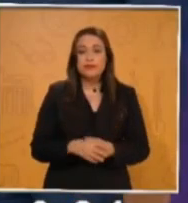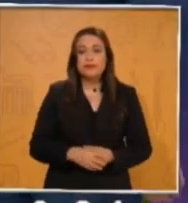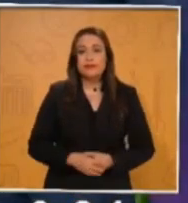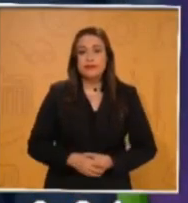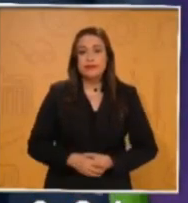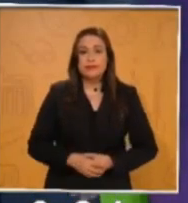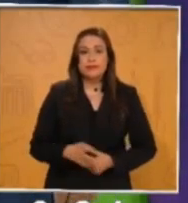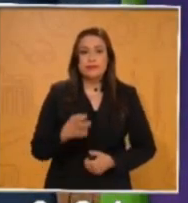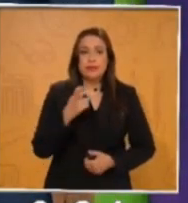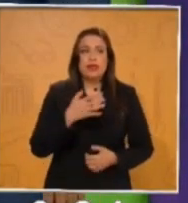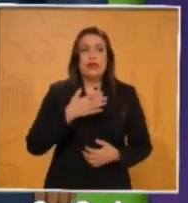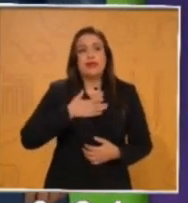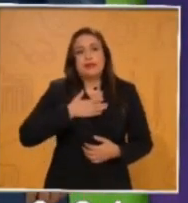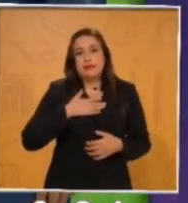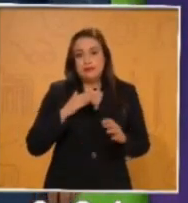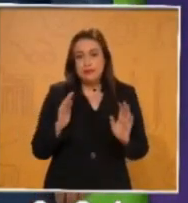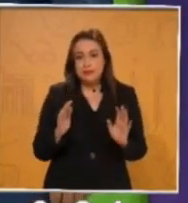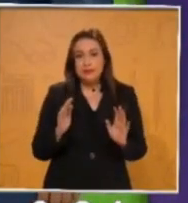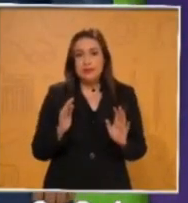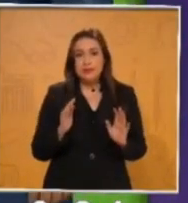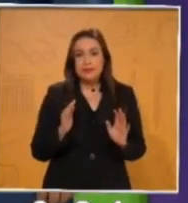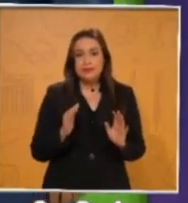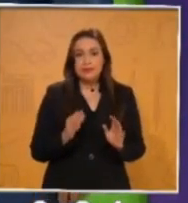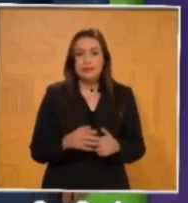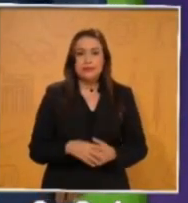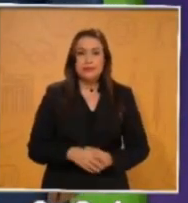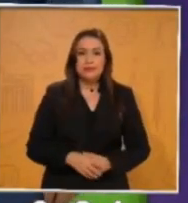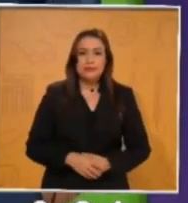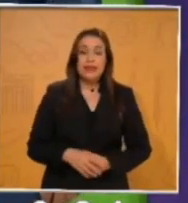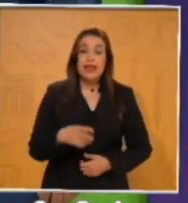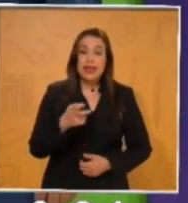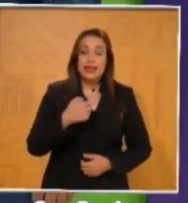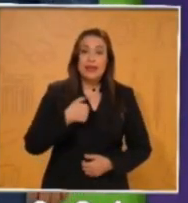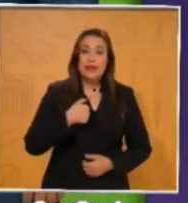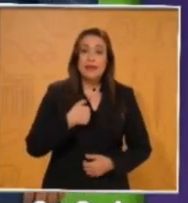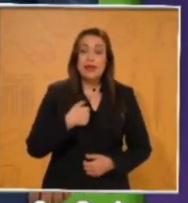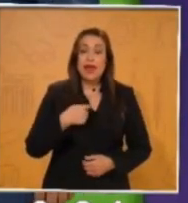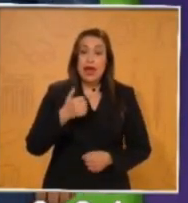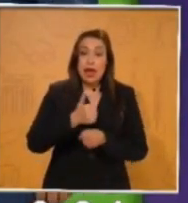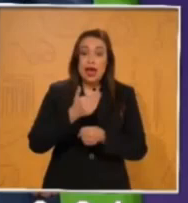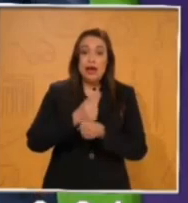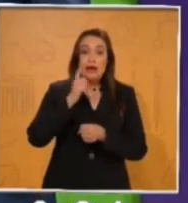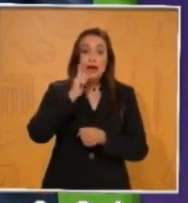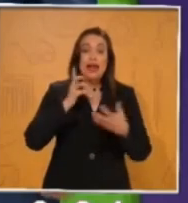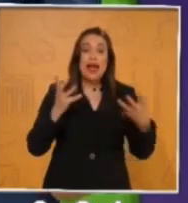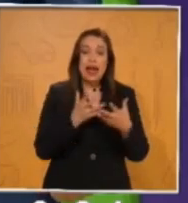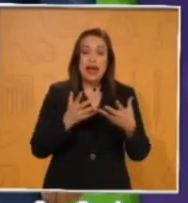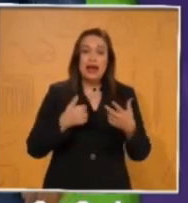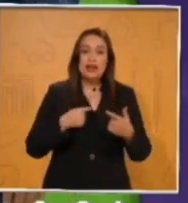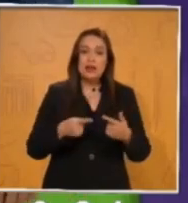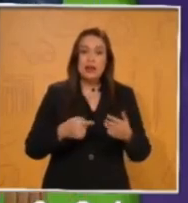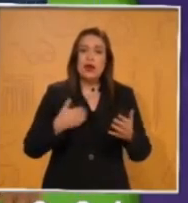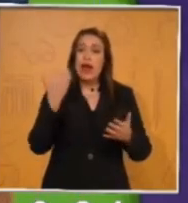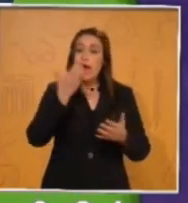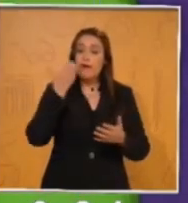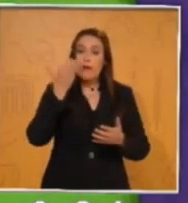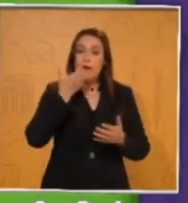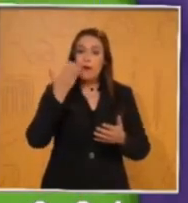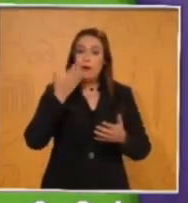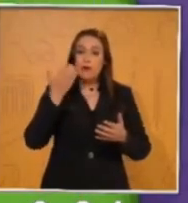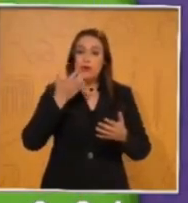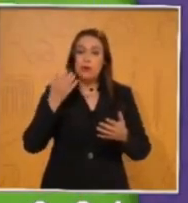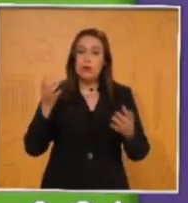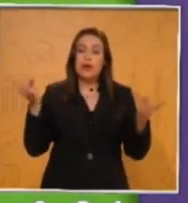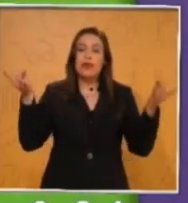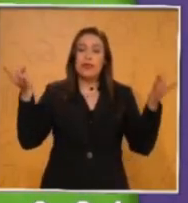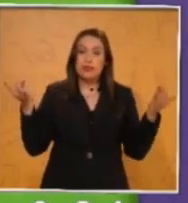this is my grandma. Grandma did her yoga routine. In present, we have